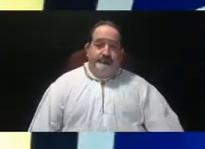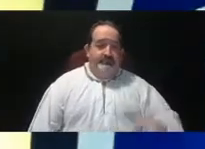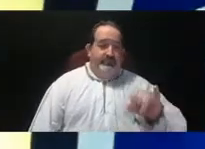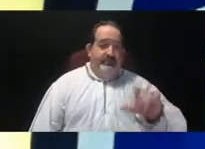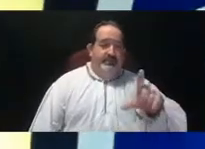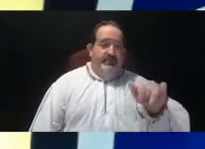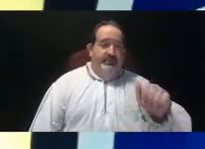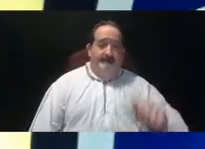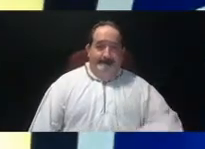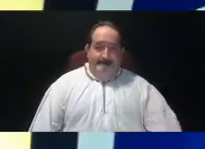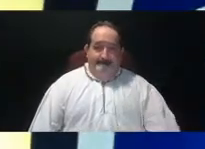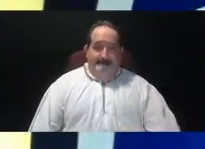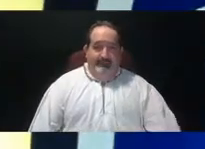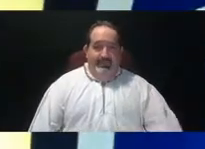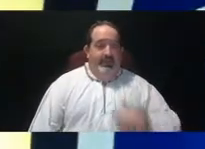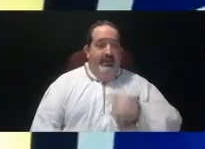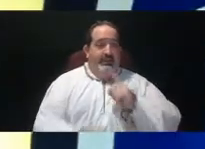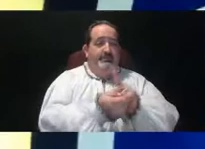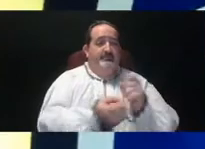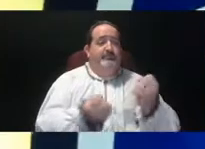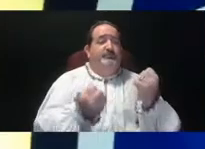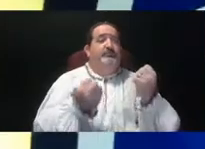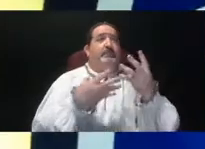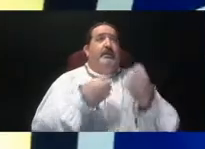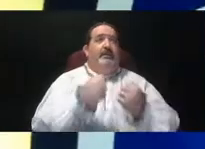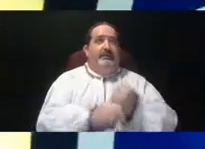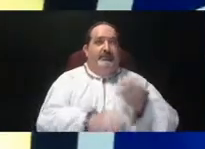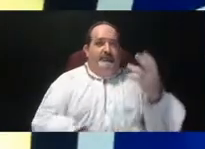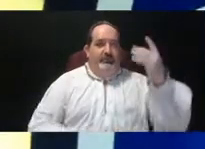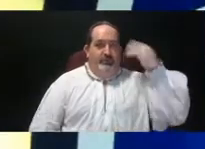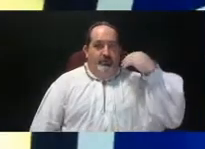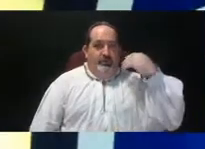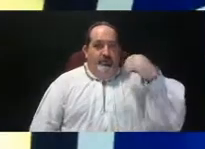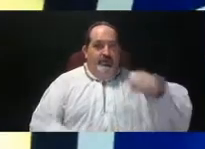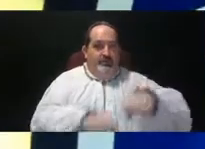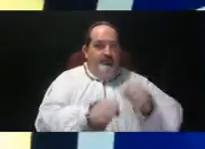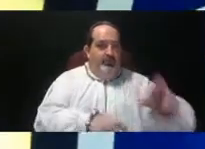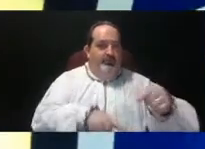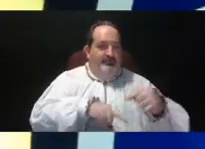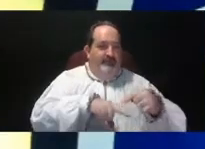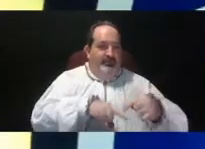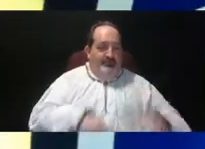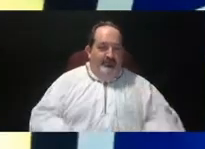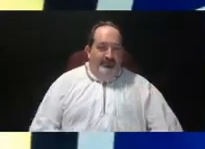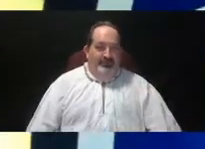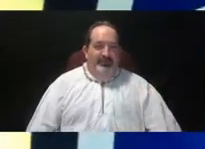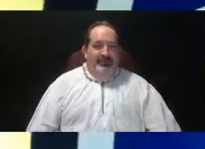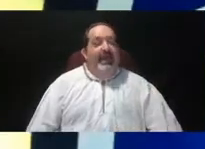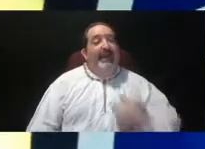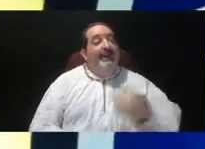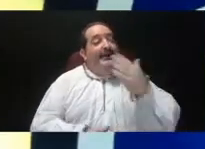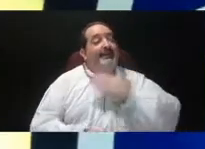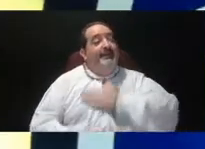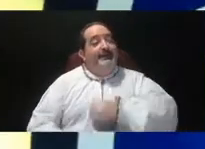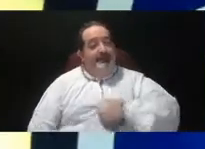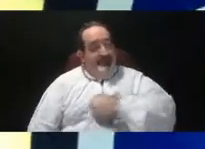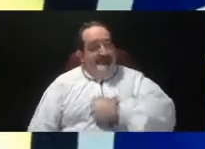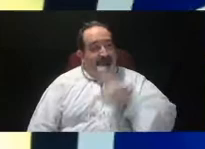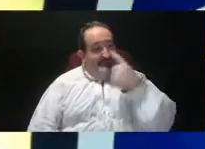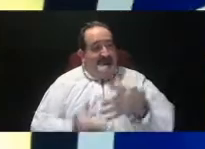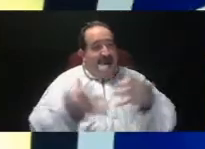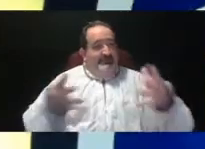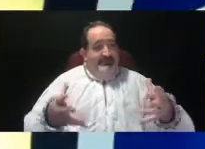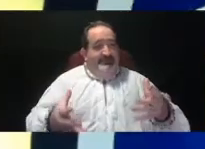Ilya, I met you so many years ago and broke your finger. And I apologize for that